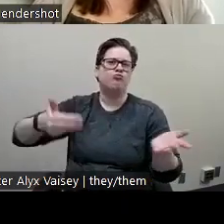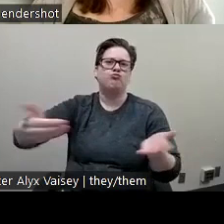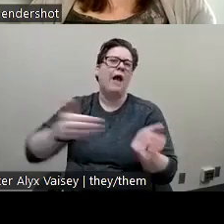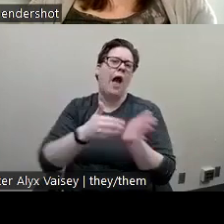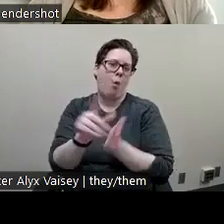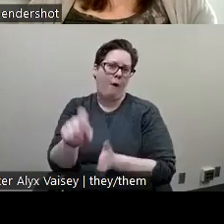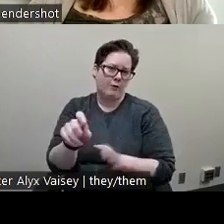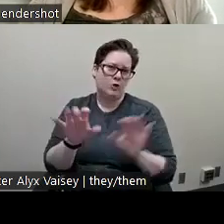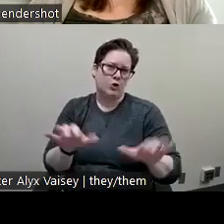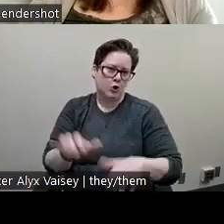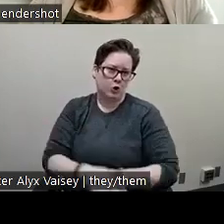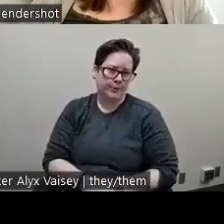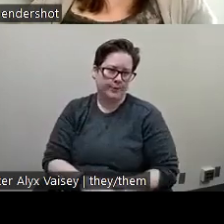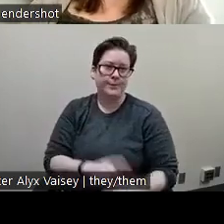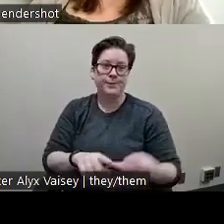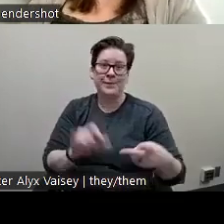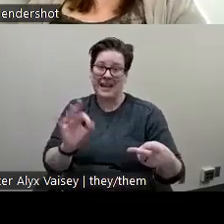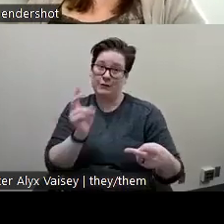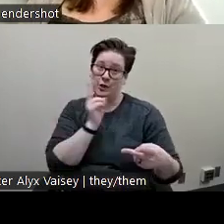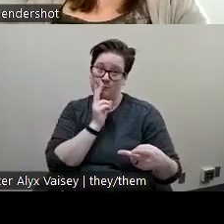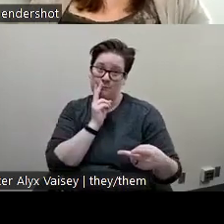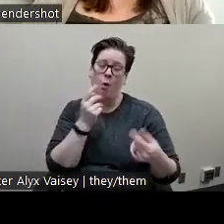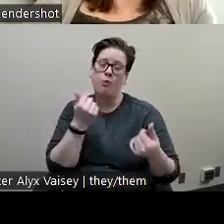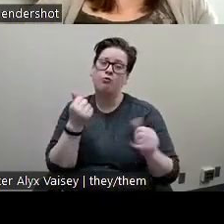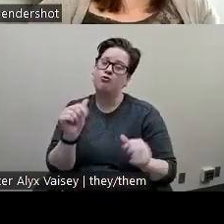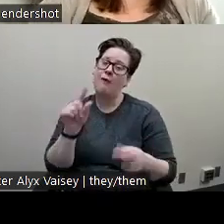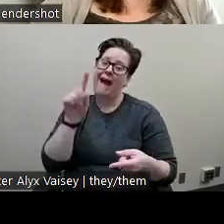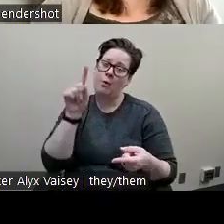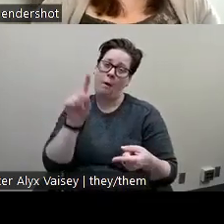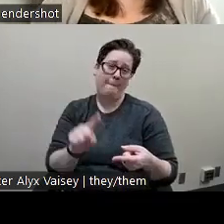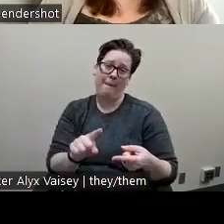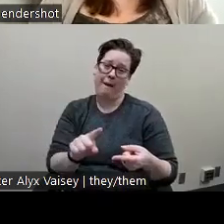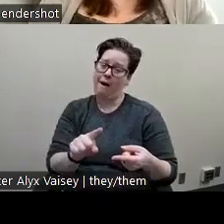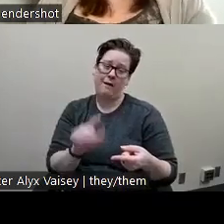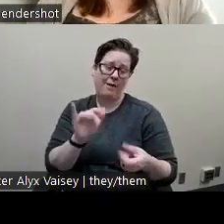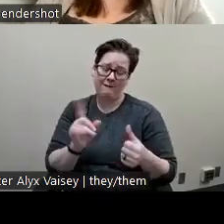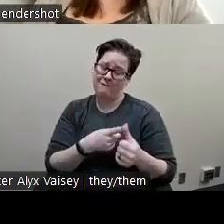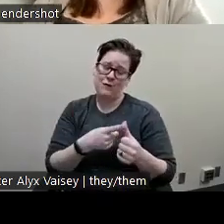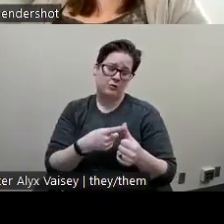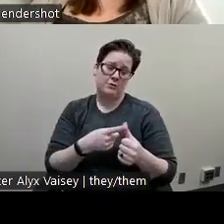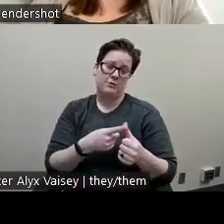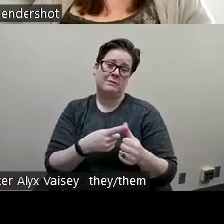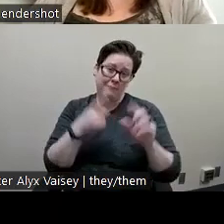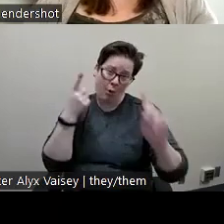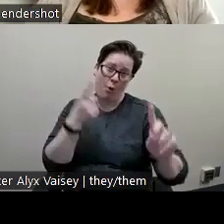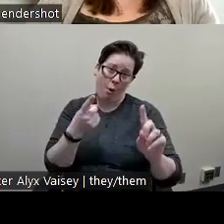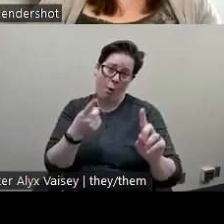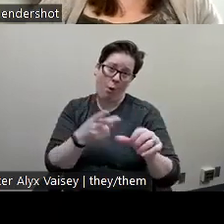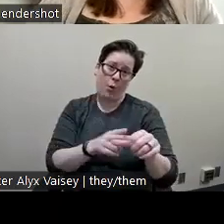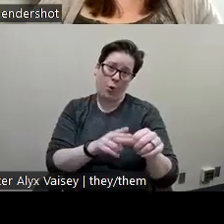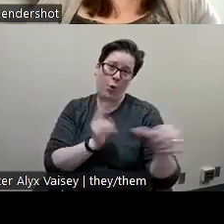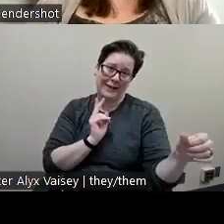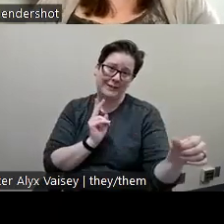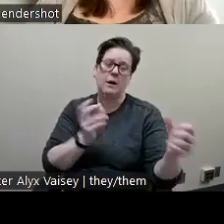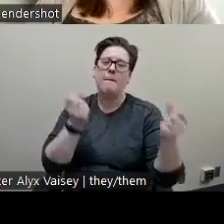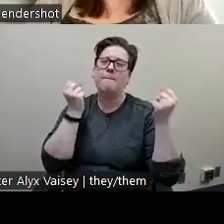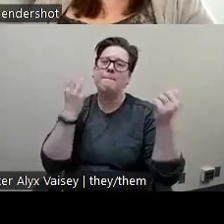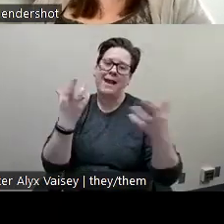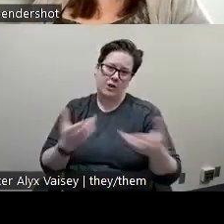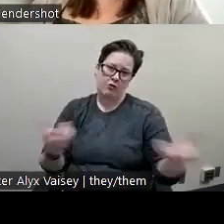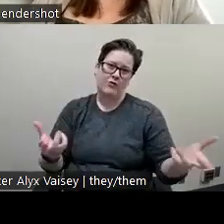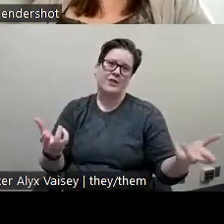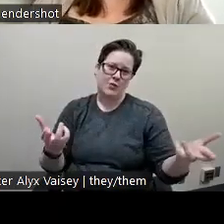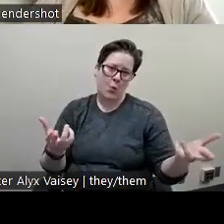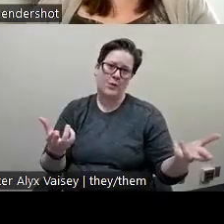you. If you smoke, work on cutting back. That's the first step with the goal of quitting. We have a lot of great resources in our